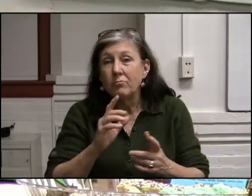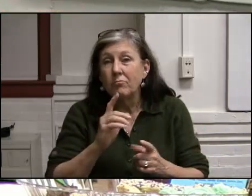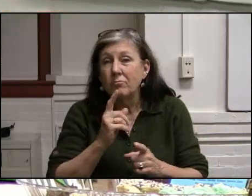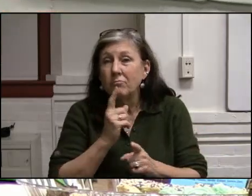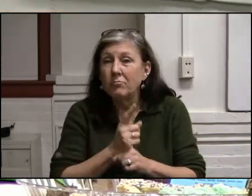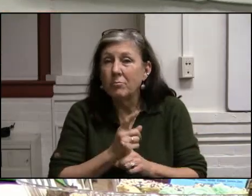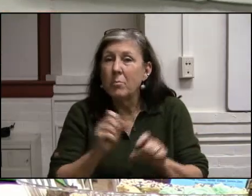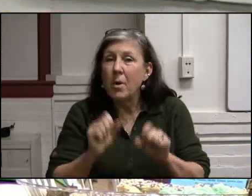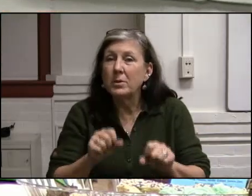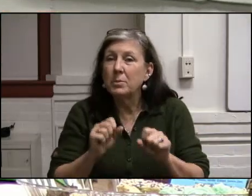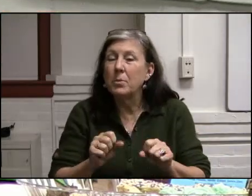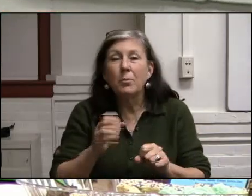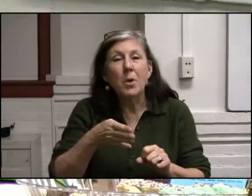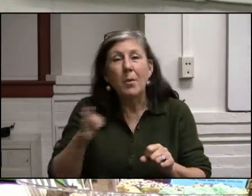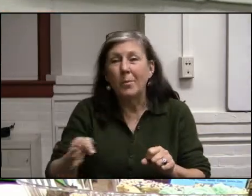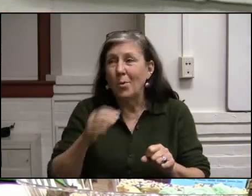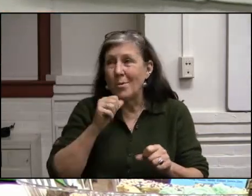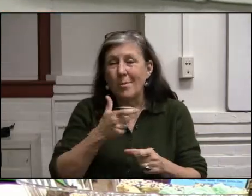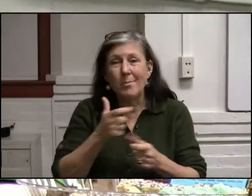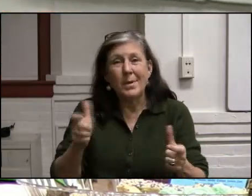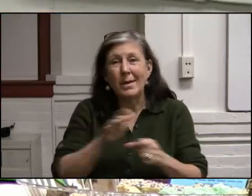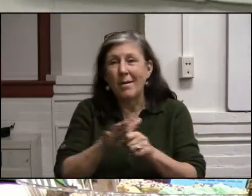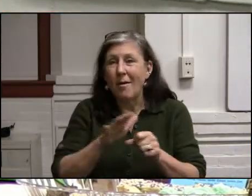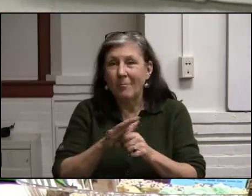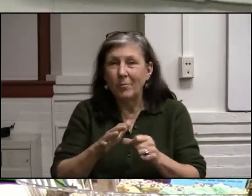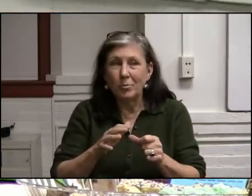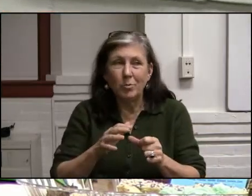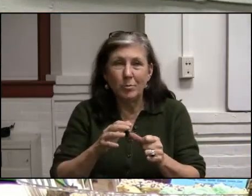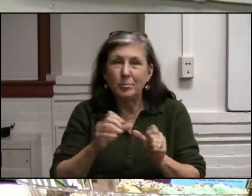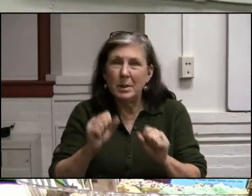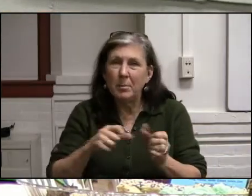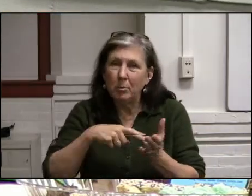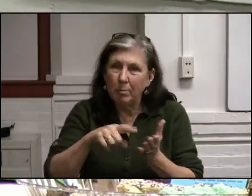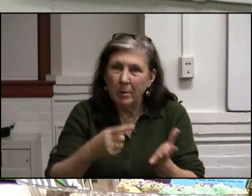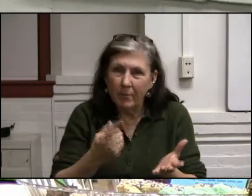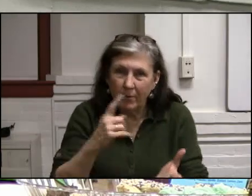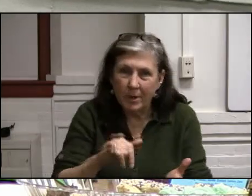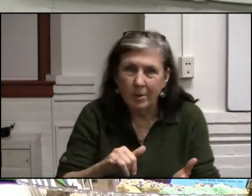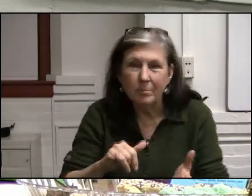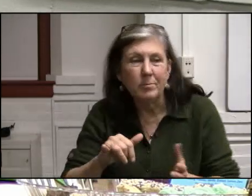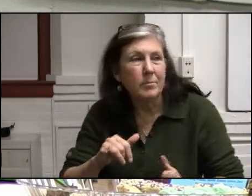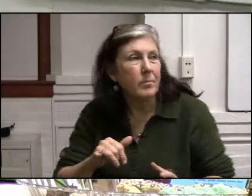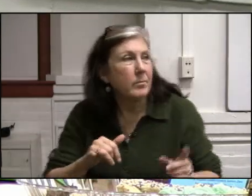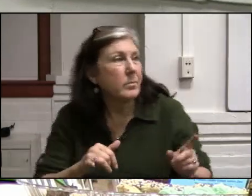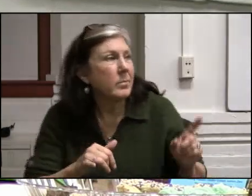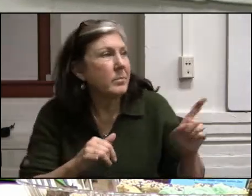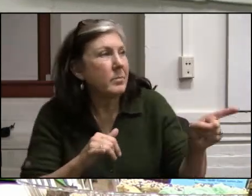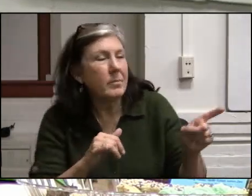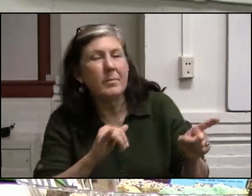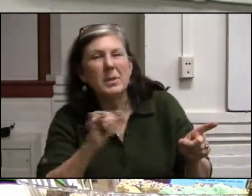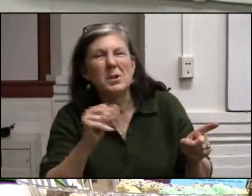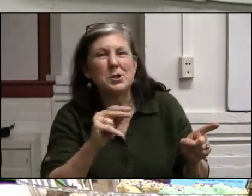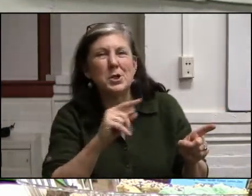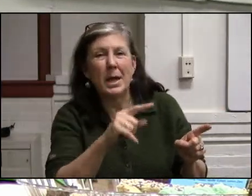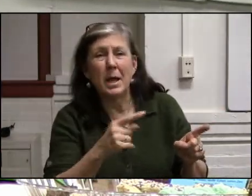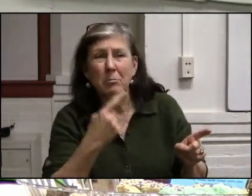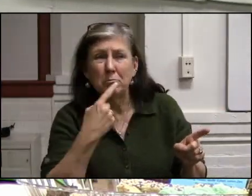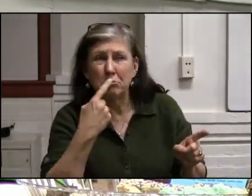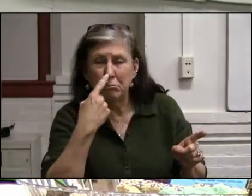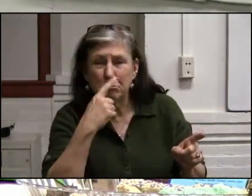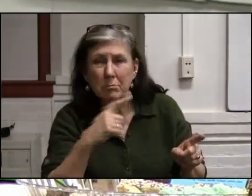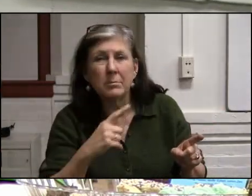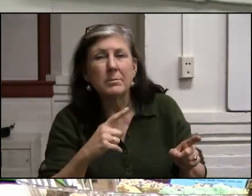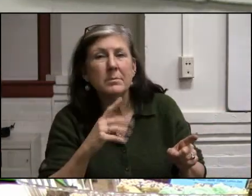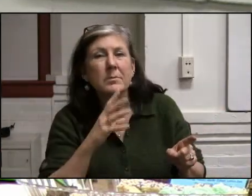not large enough to sustain something like this on its own. That's one of the things I want to make sure that we find out. Dave, I have could you no speak idea. up, please? Sorry? Speak up, please.